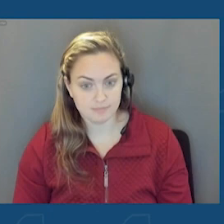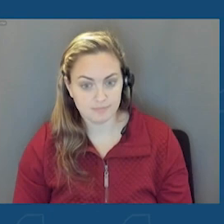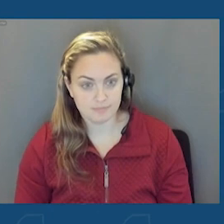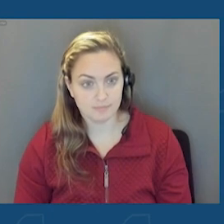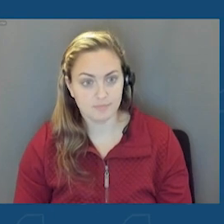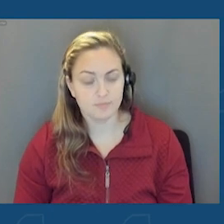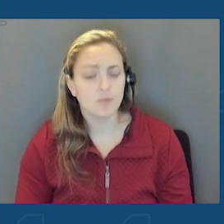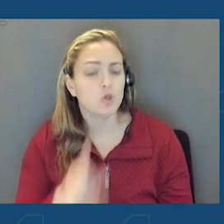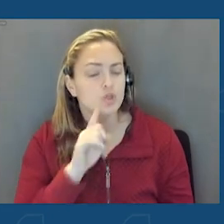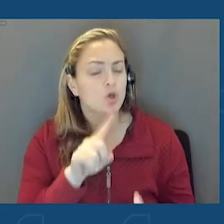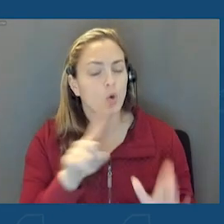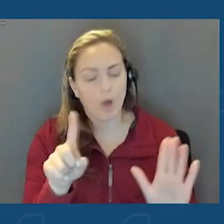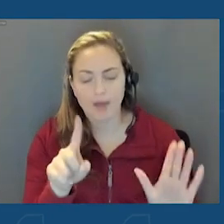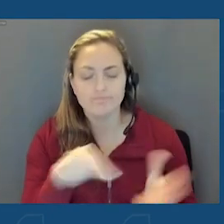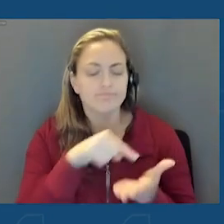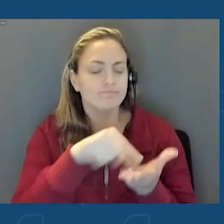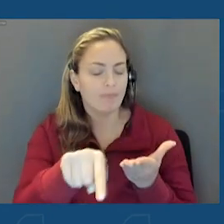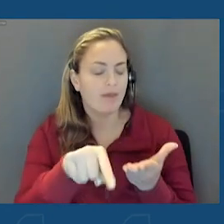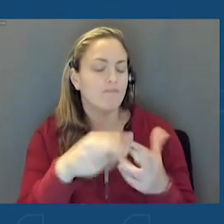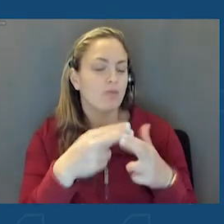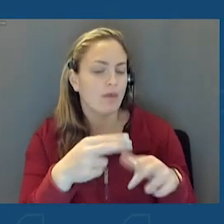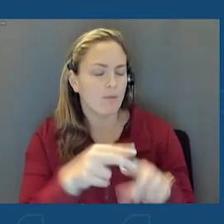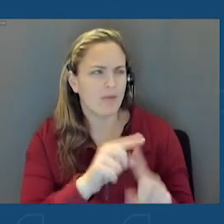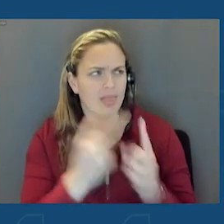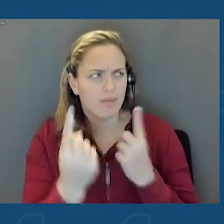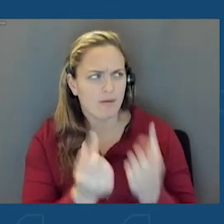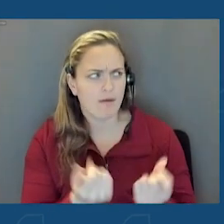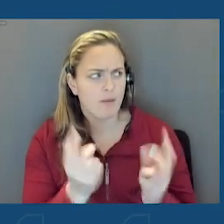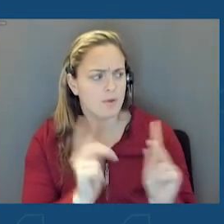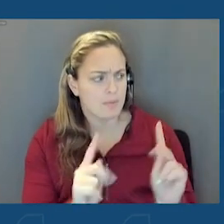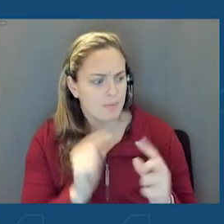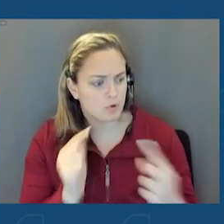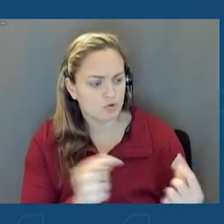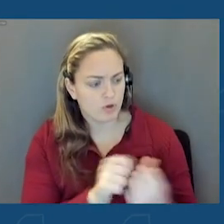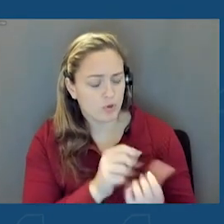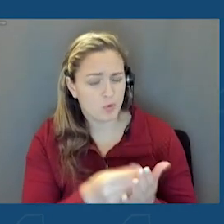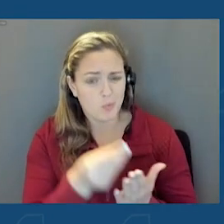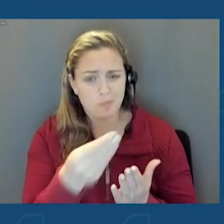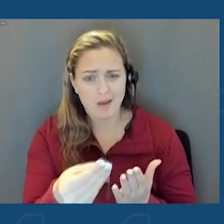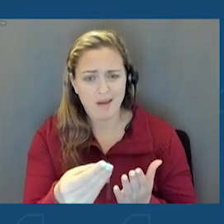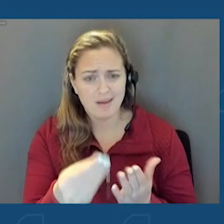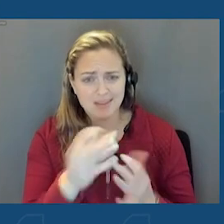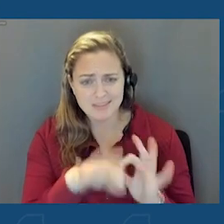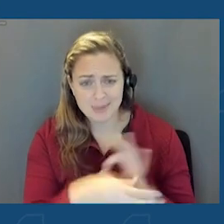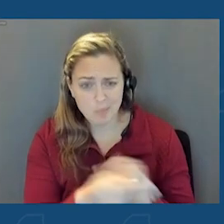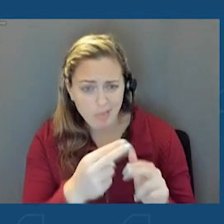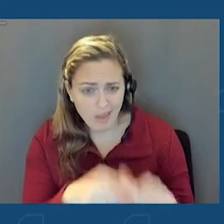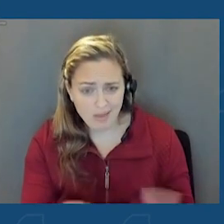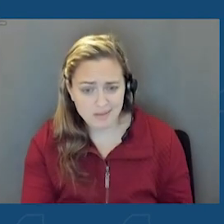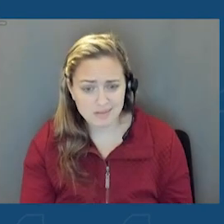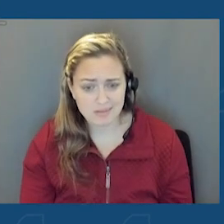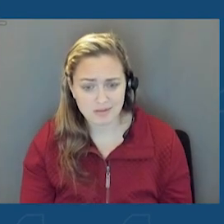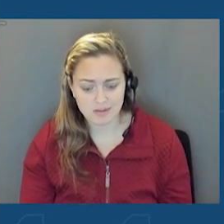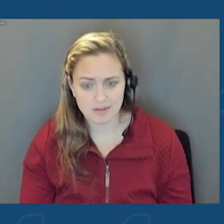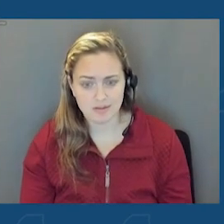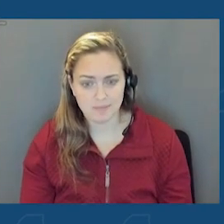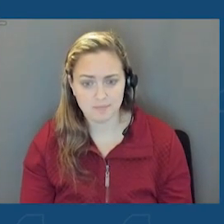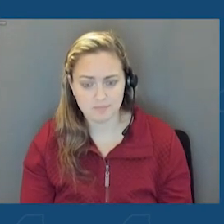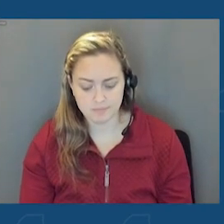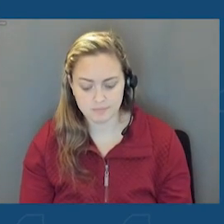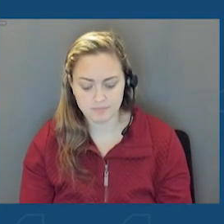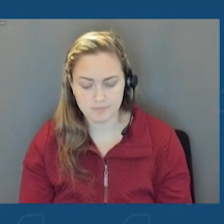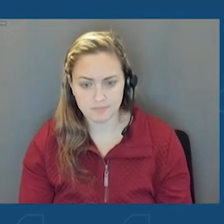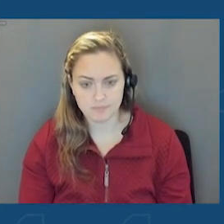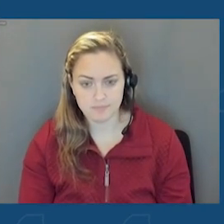went out. But I kept thinking about how many people are struggling to buy simple eggs, right?